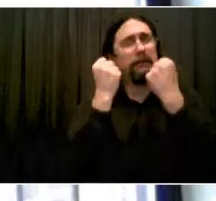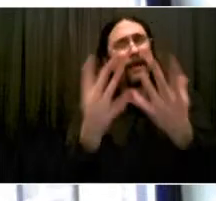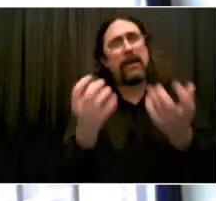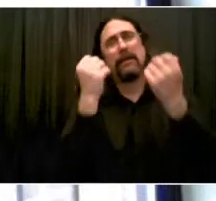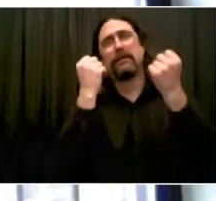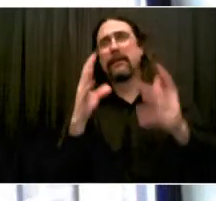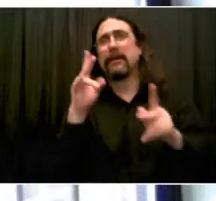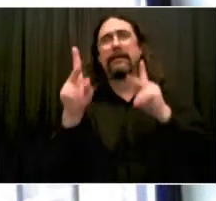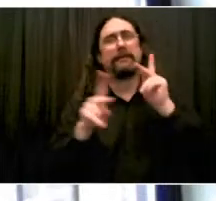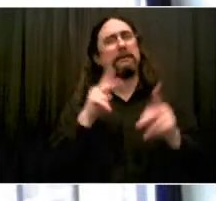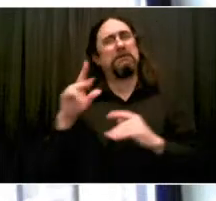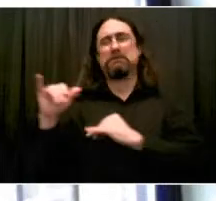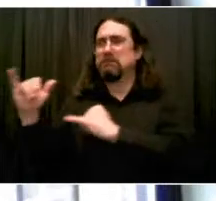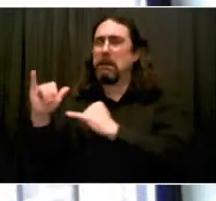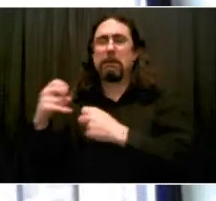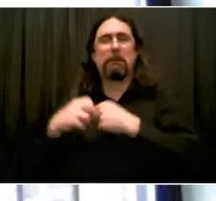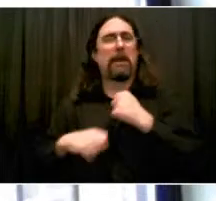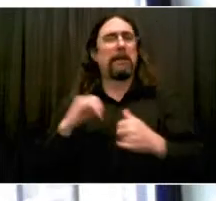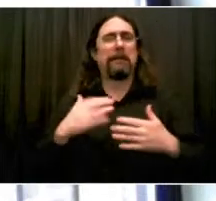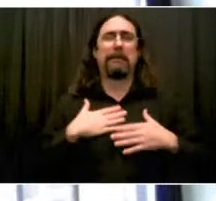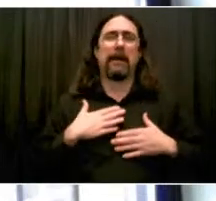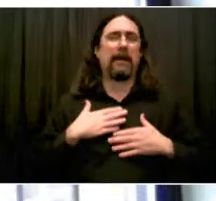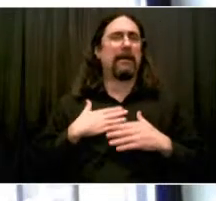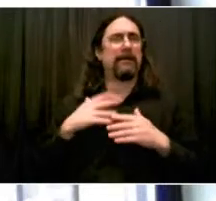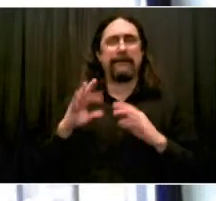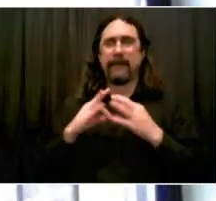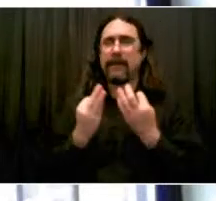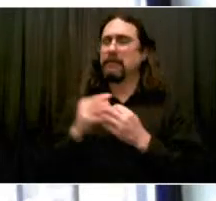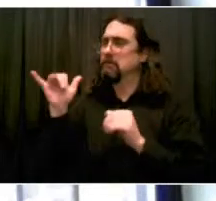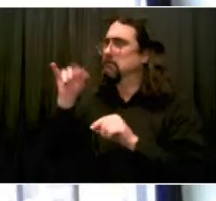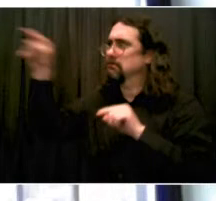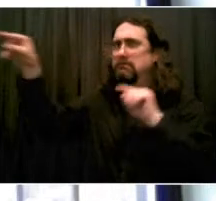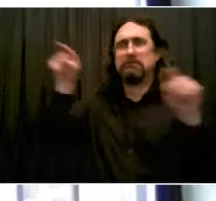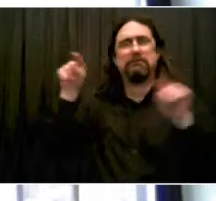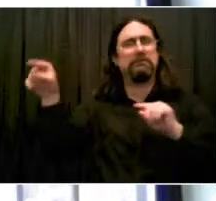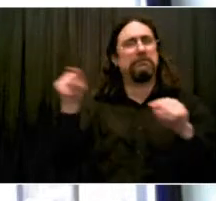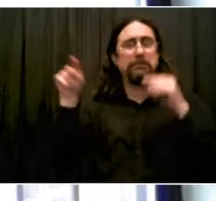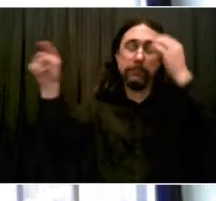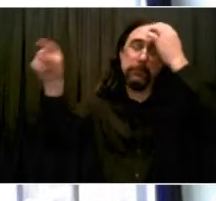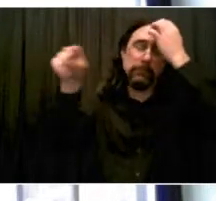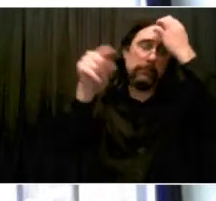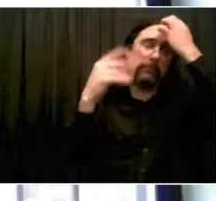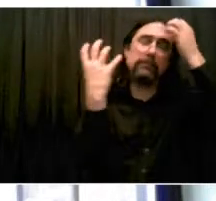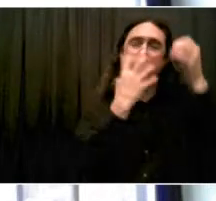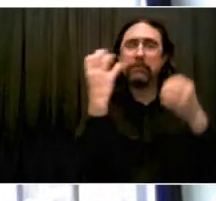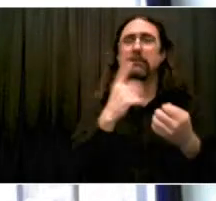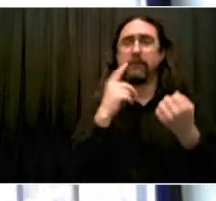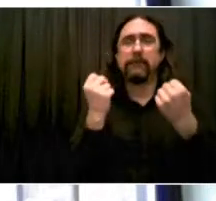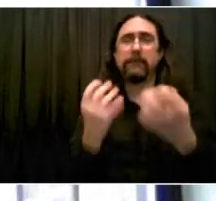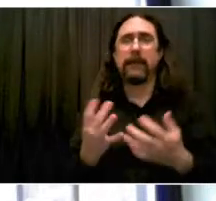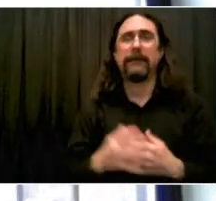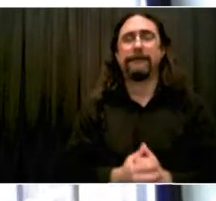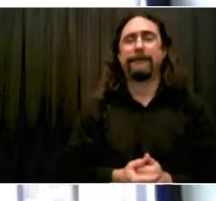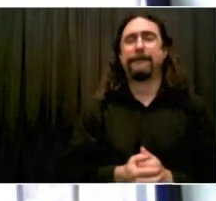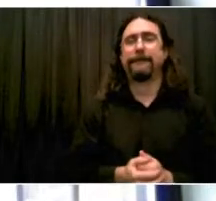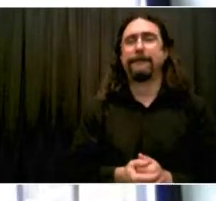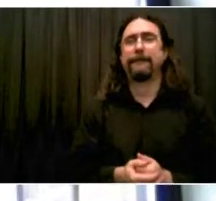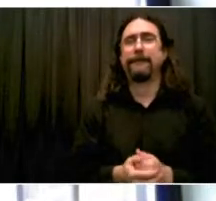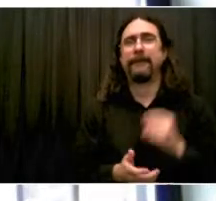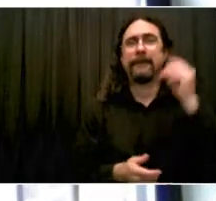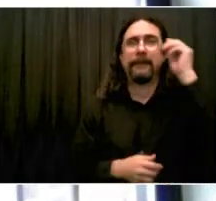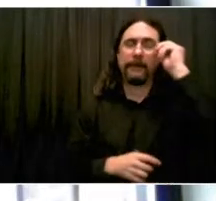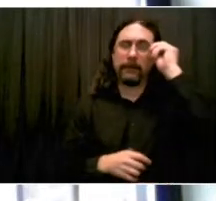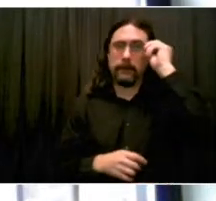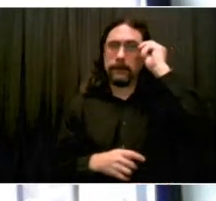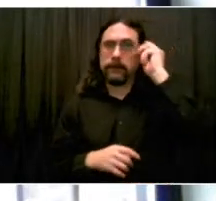always, there's always an opportunity to learn from every experience, but I think that, you're building an infrastructure that's